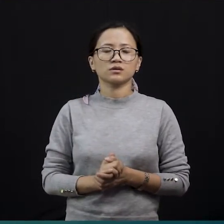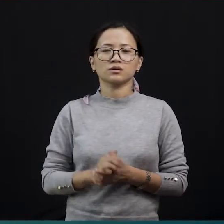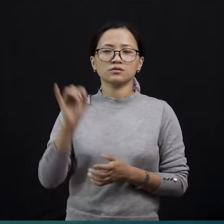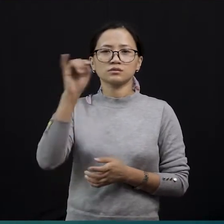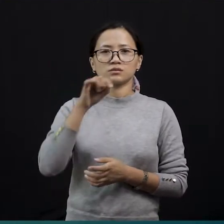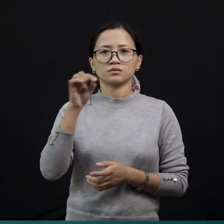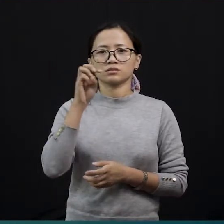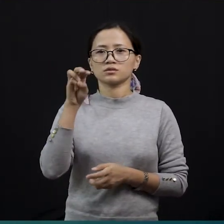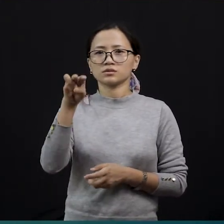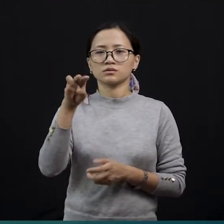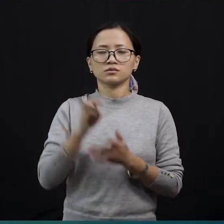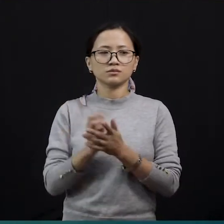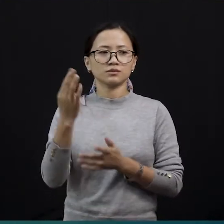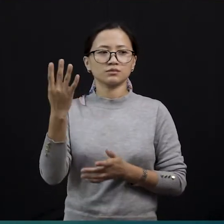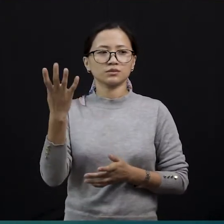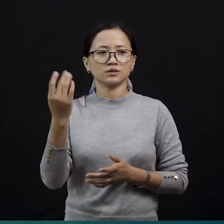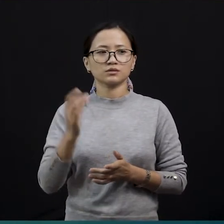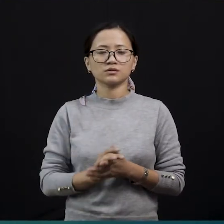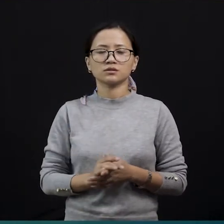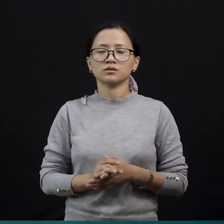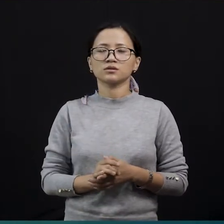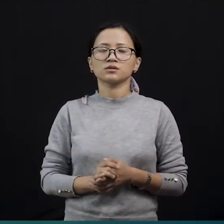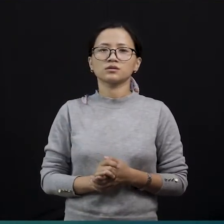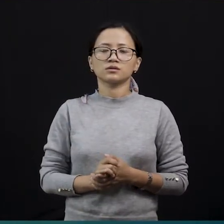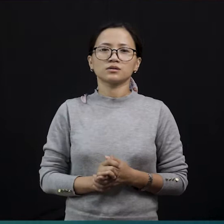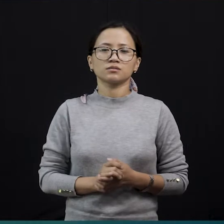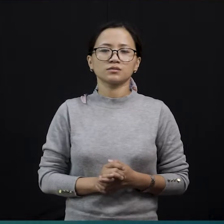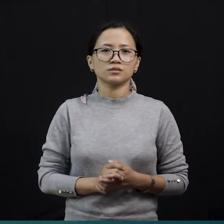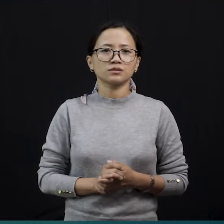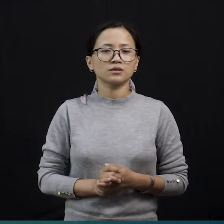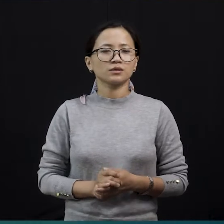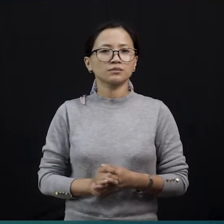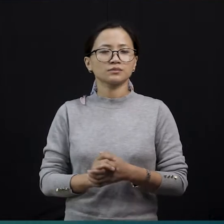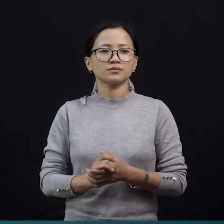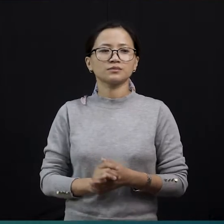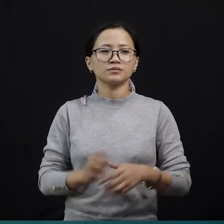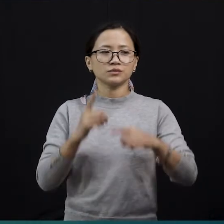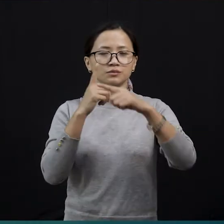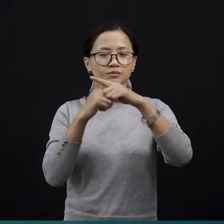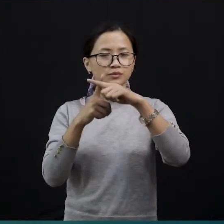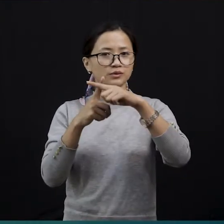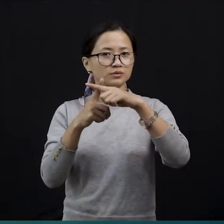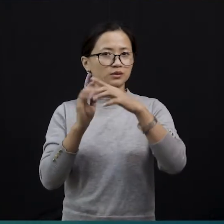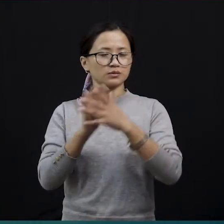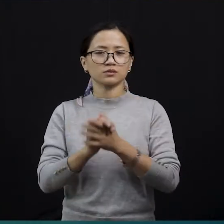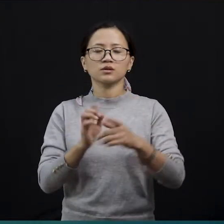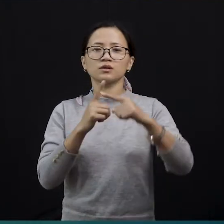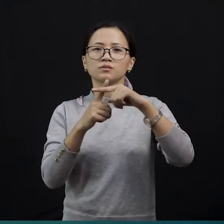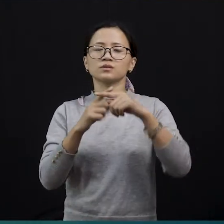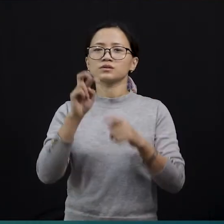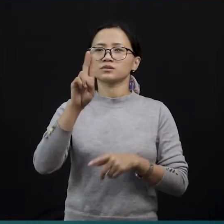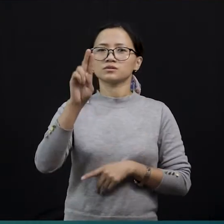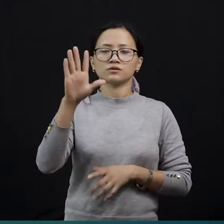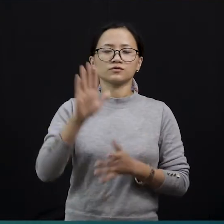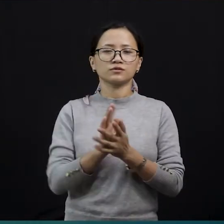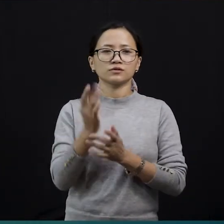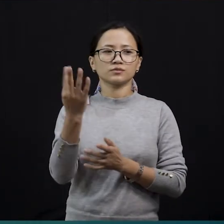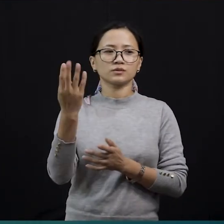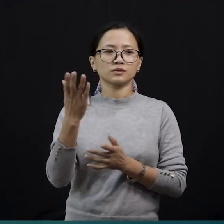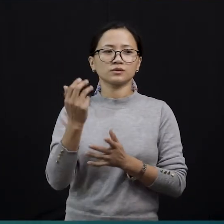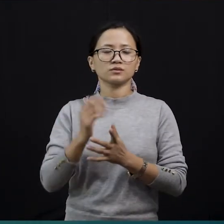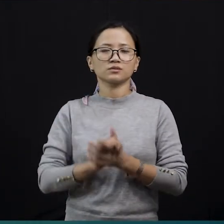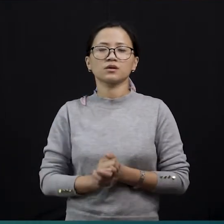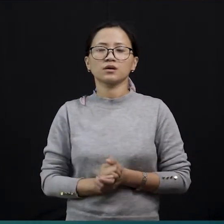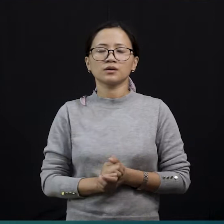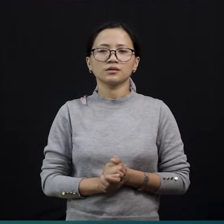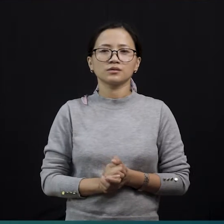get how much? Your answer, you'll get 600 minutes, right? Then you'll bring this plus sign here and then